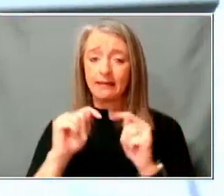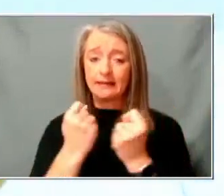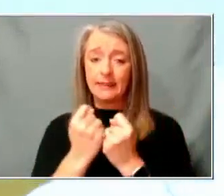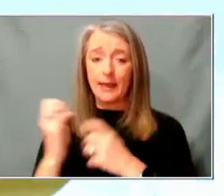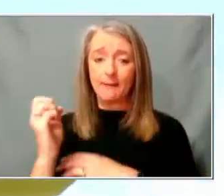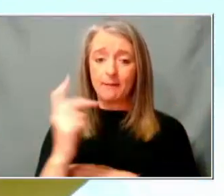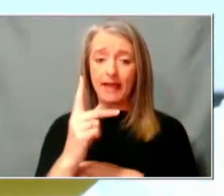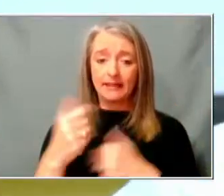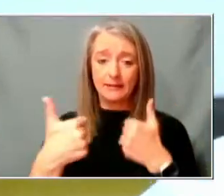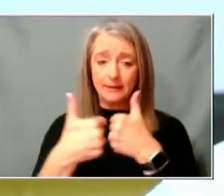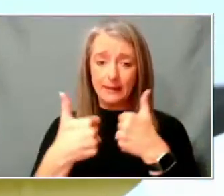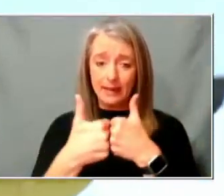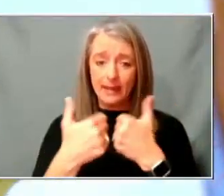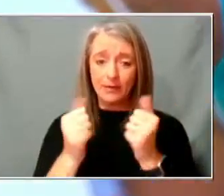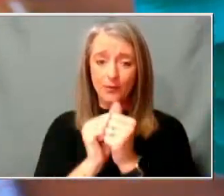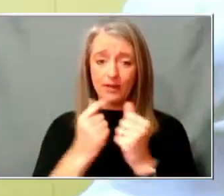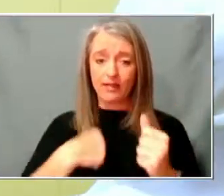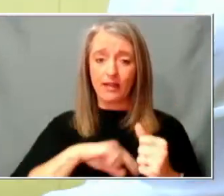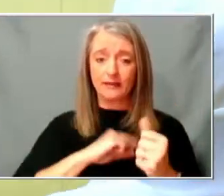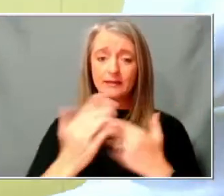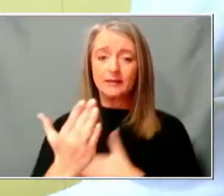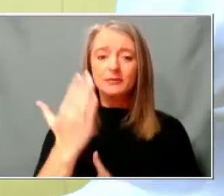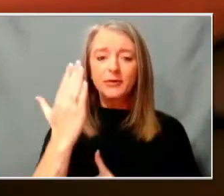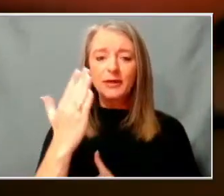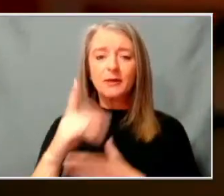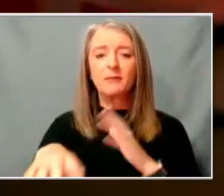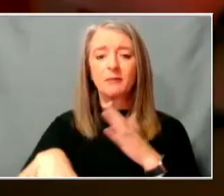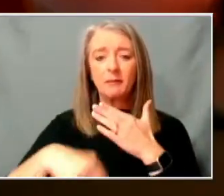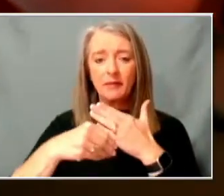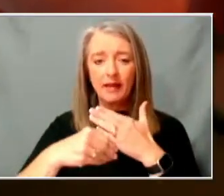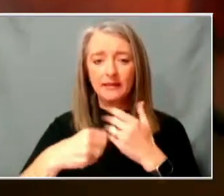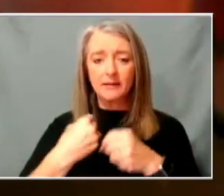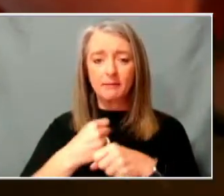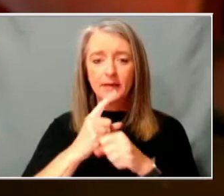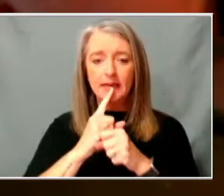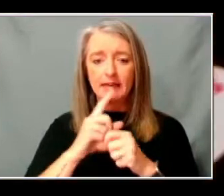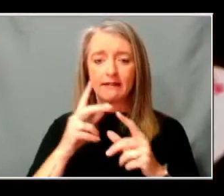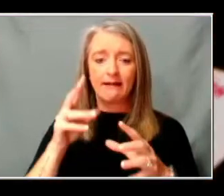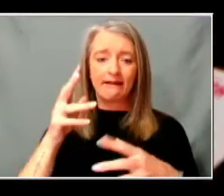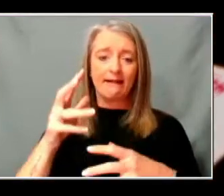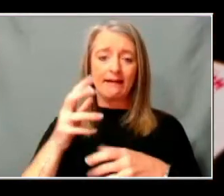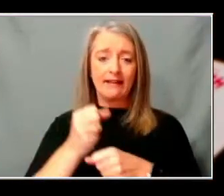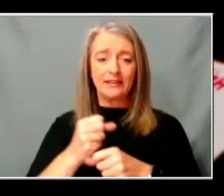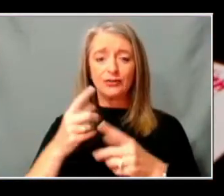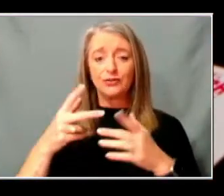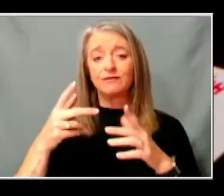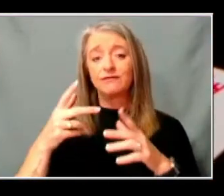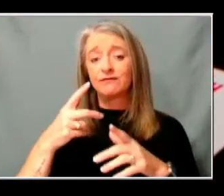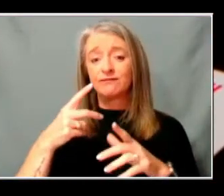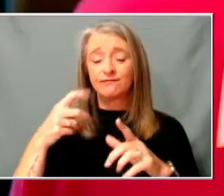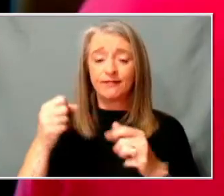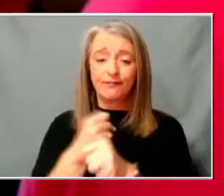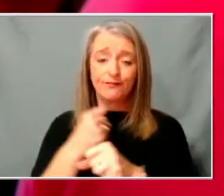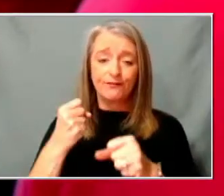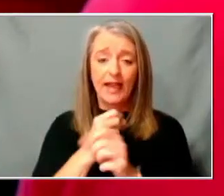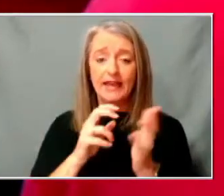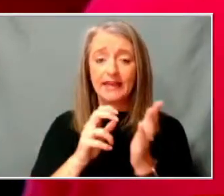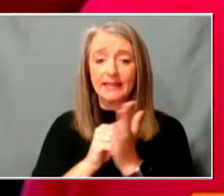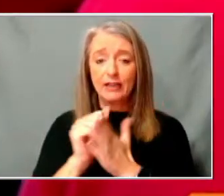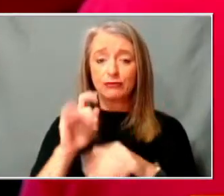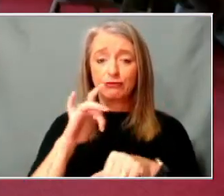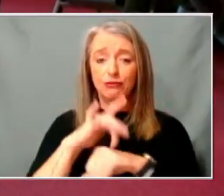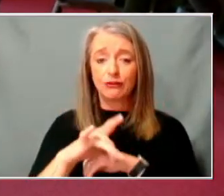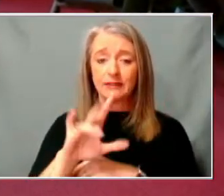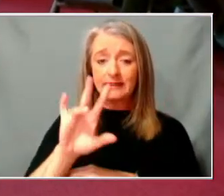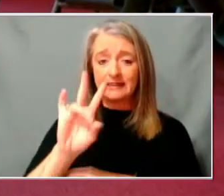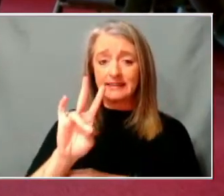game is with us this morning. Plus, making the crucial catch to fight cancer early to help save lives. Tonight, 7